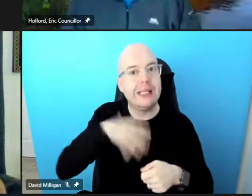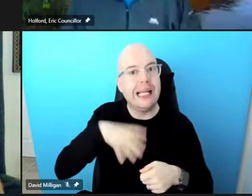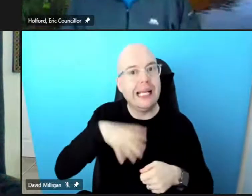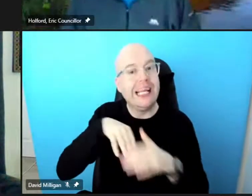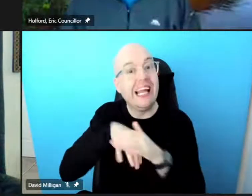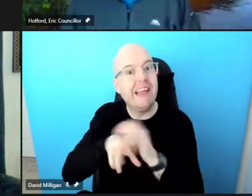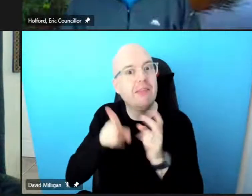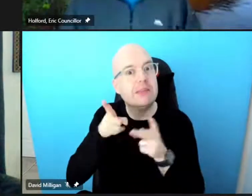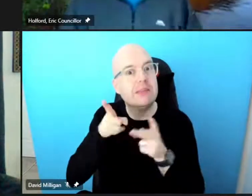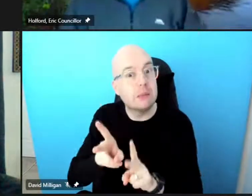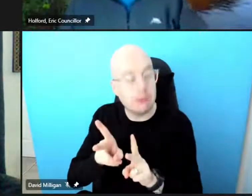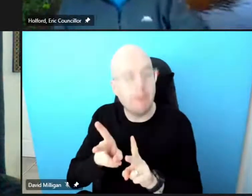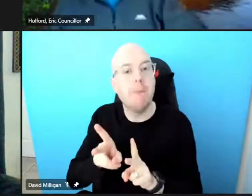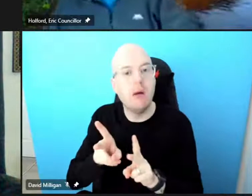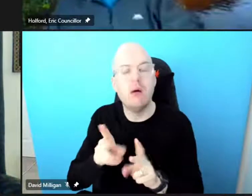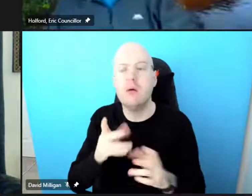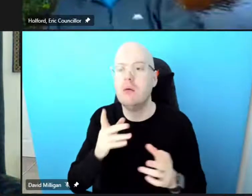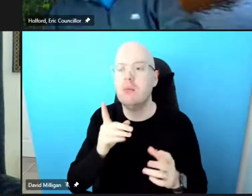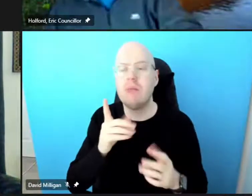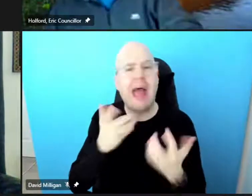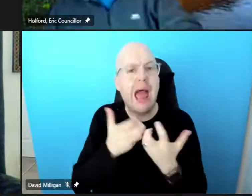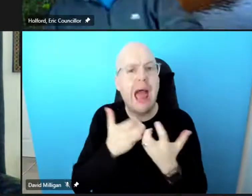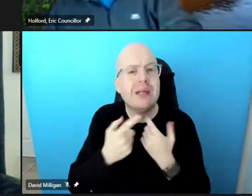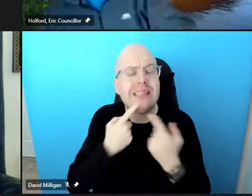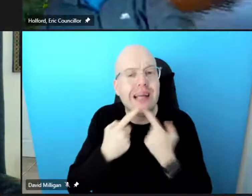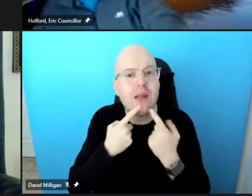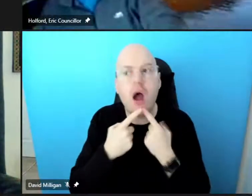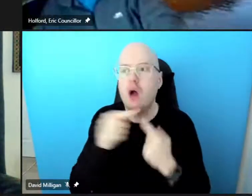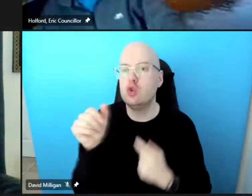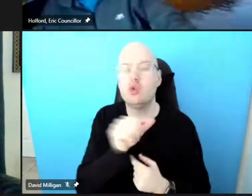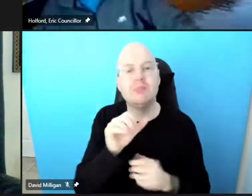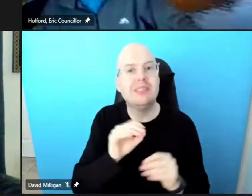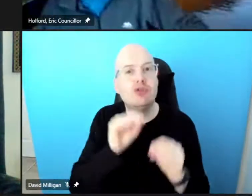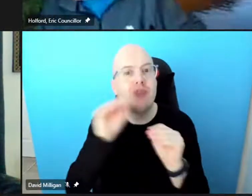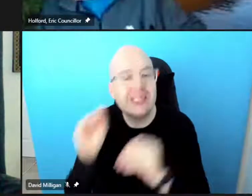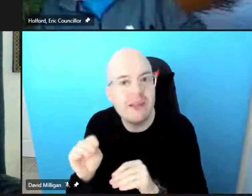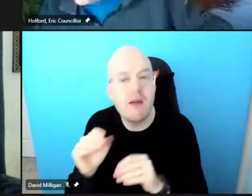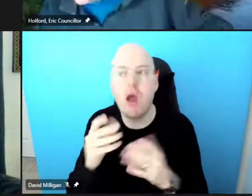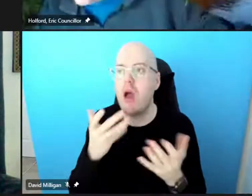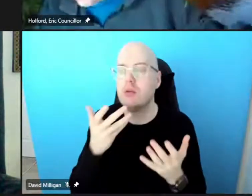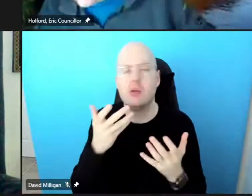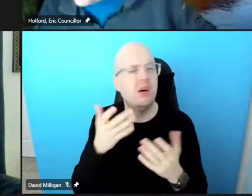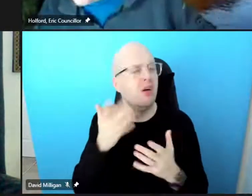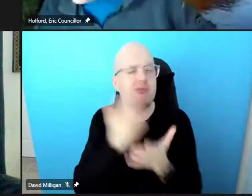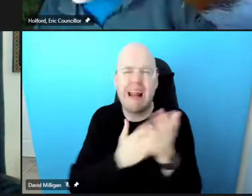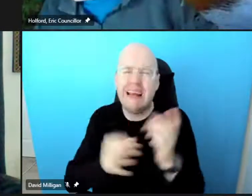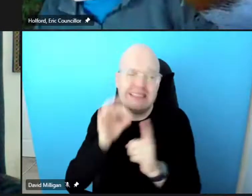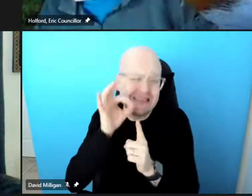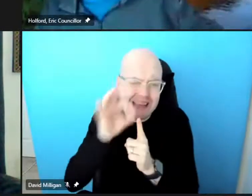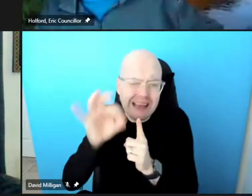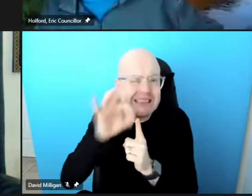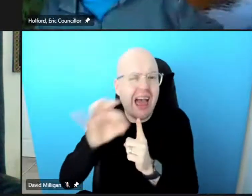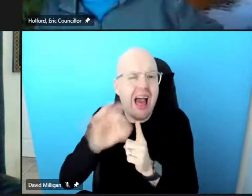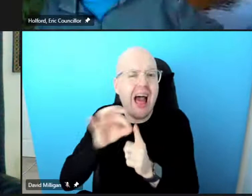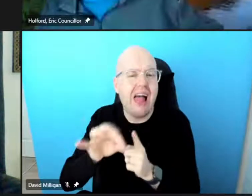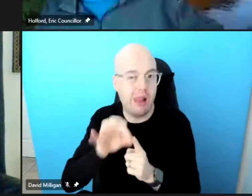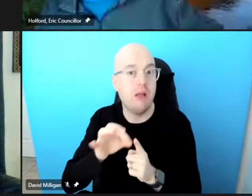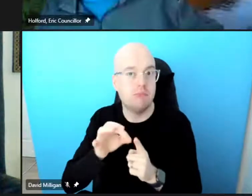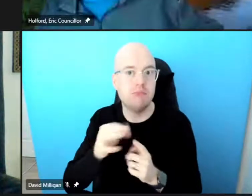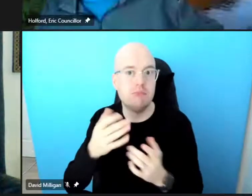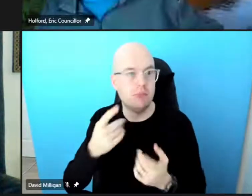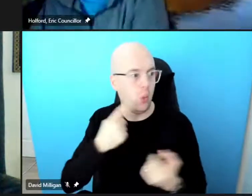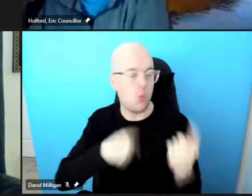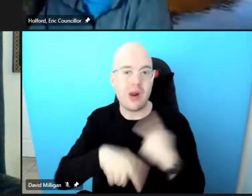system, how data should be transferred across, down to some very detailed things around